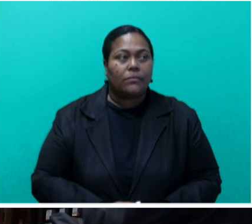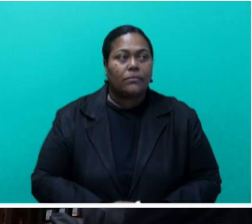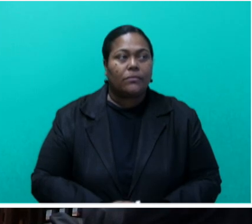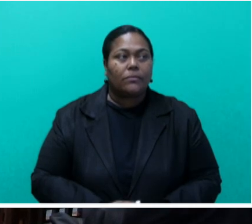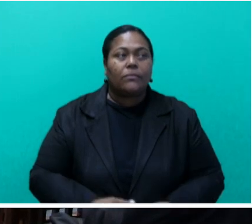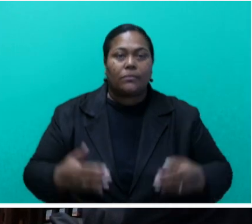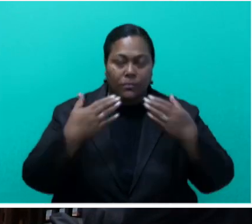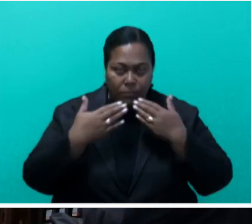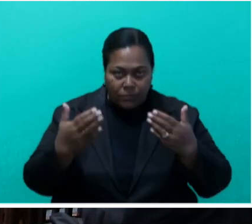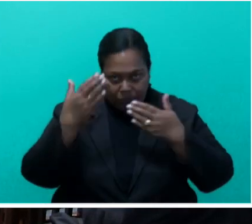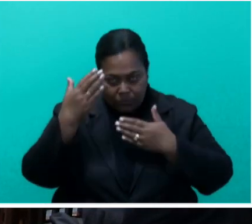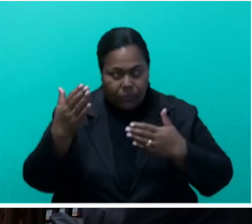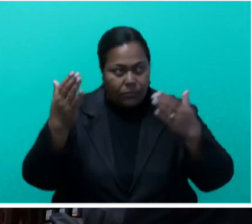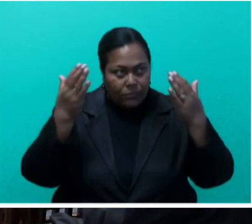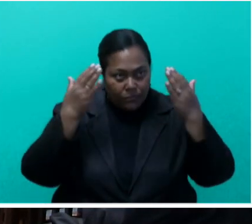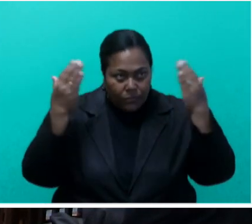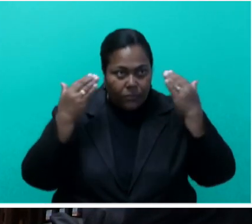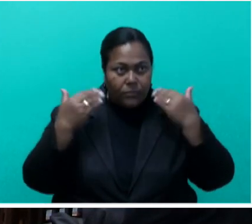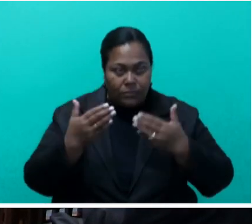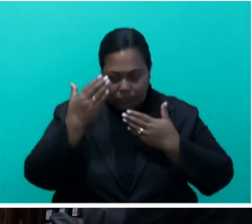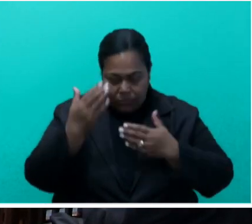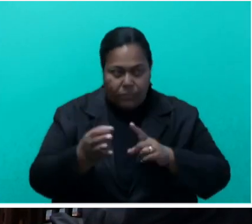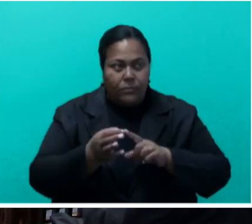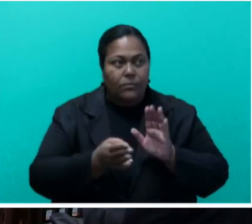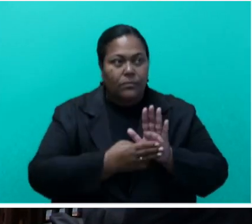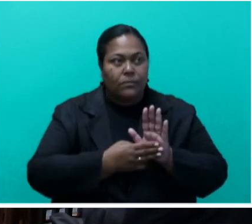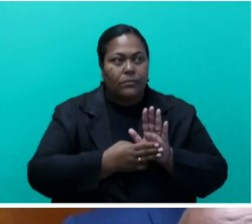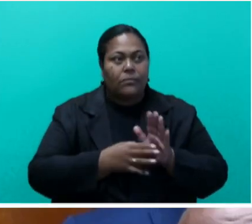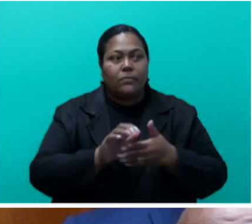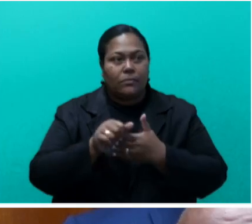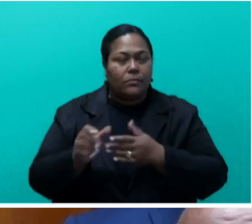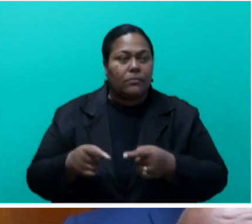Thank you, Honourable Speaker, the Honourable Prime Minister, Honourable Leader of Opposition,